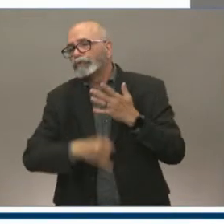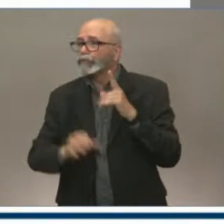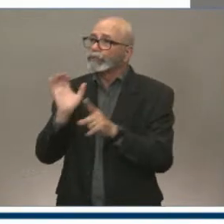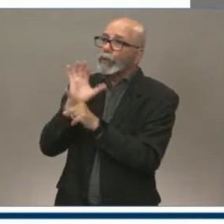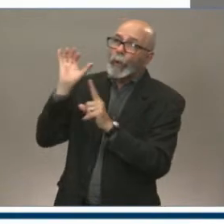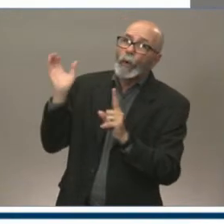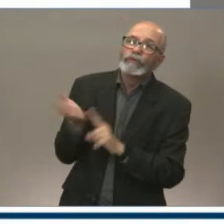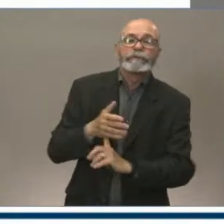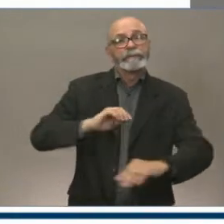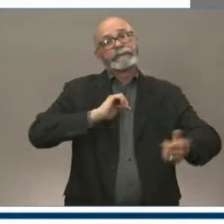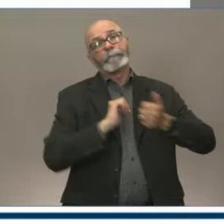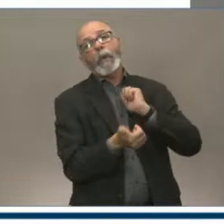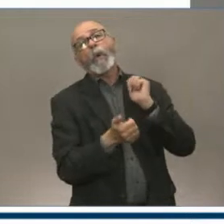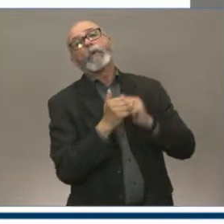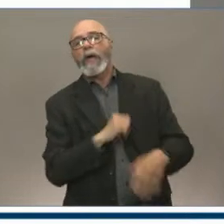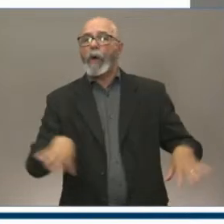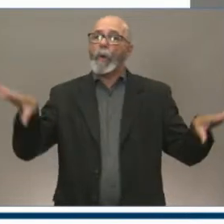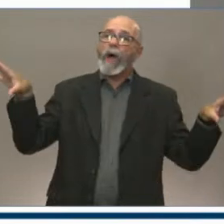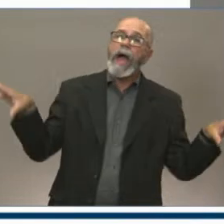and funeral receptions, or